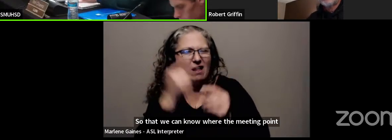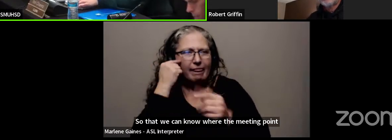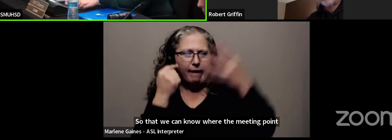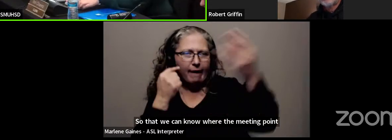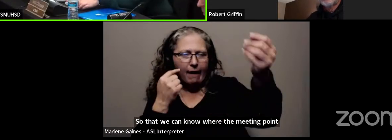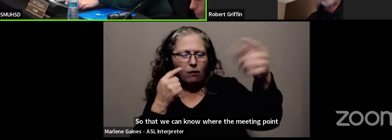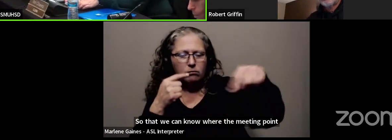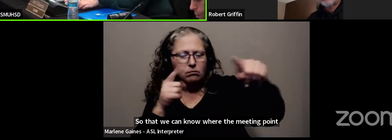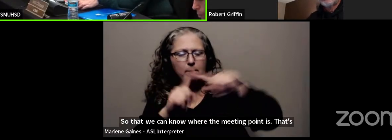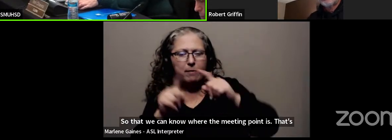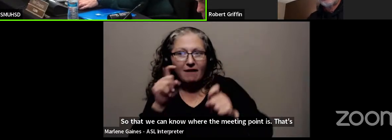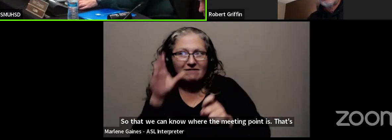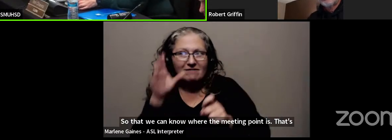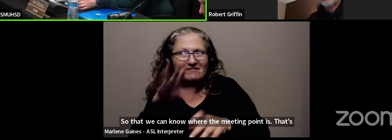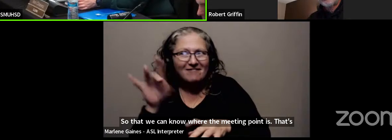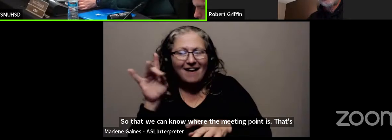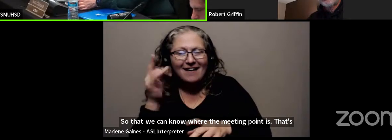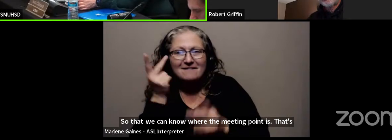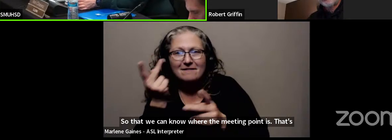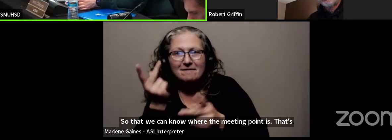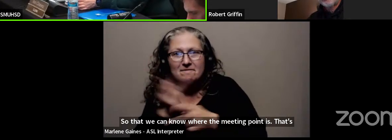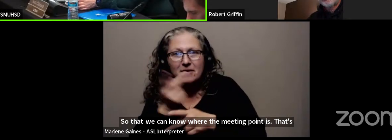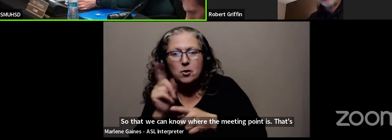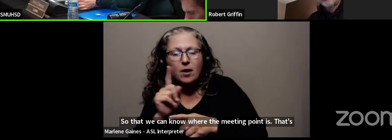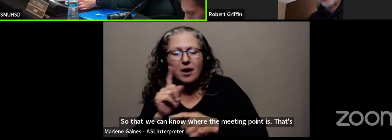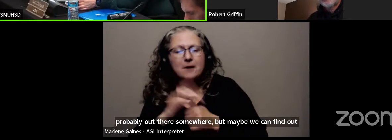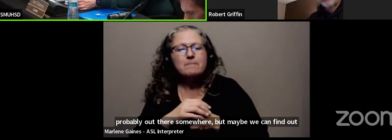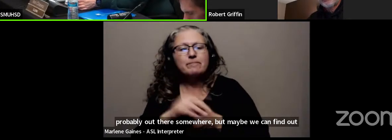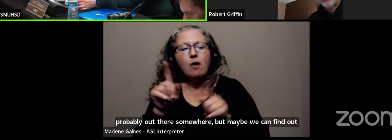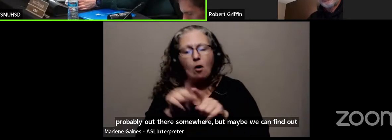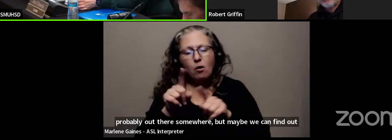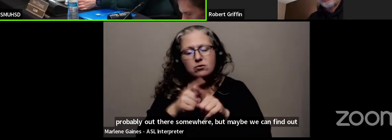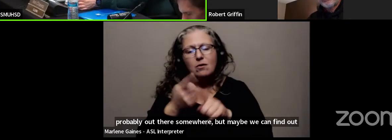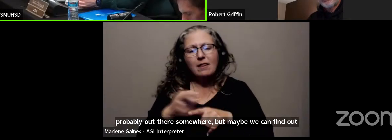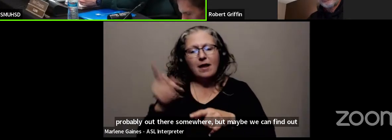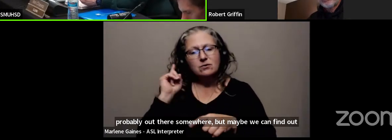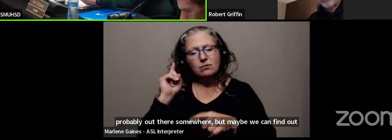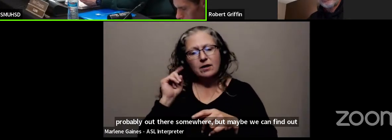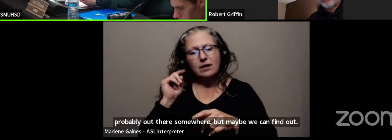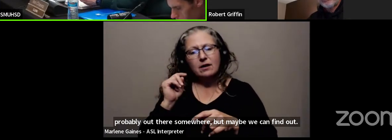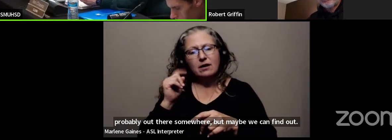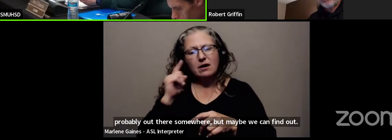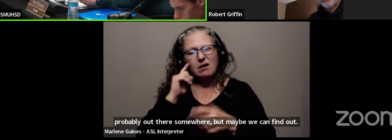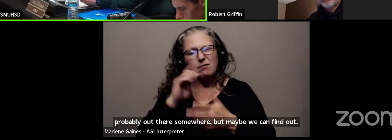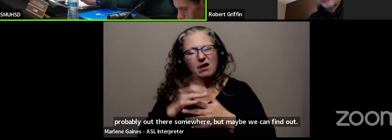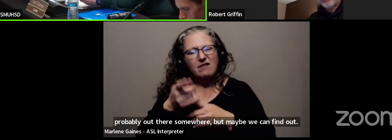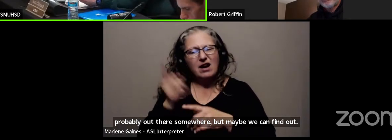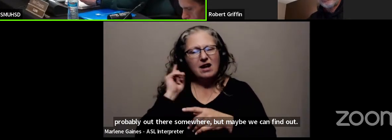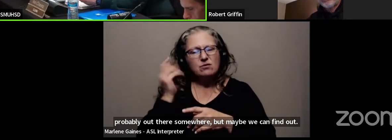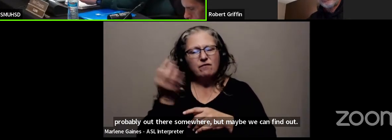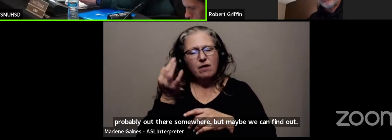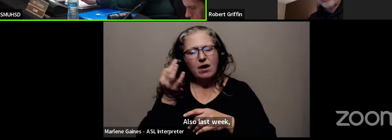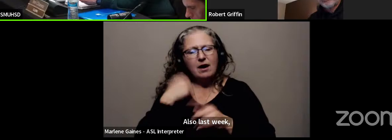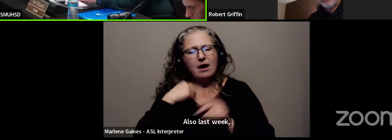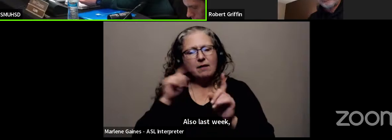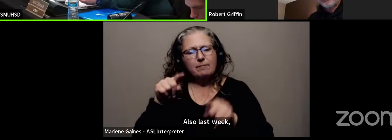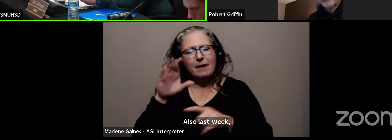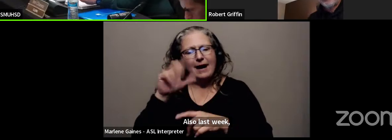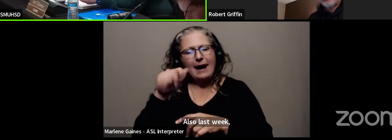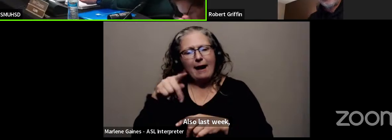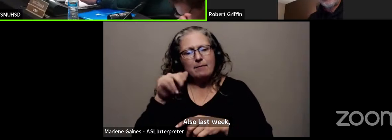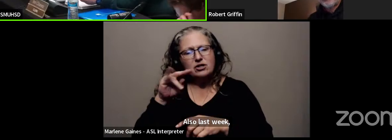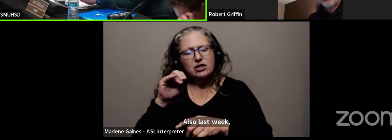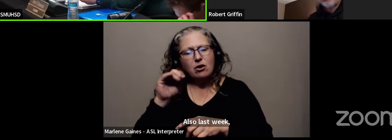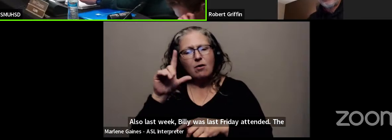but maybe we can find out. Also, last week, I believe it was last Friday, attended the Cappuccino